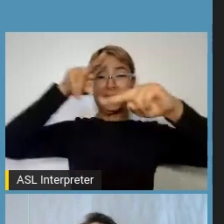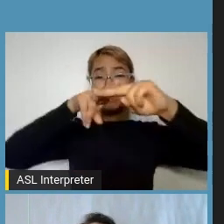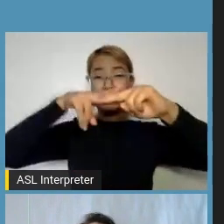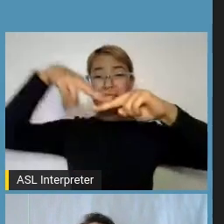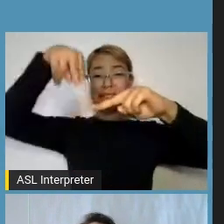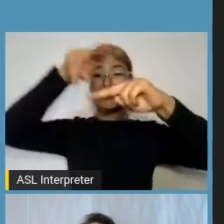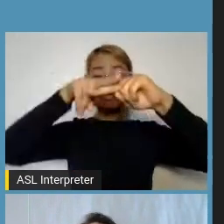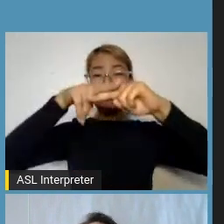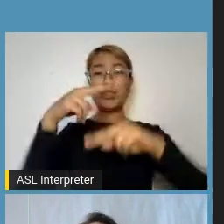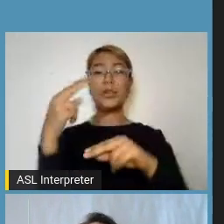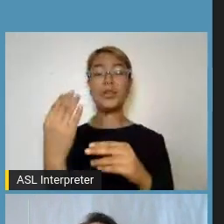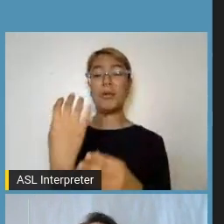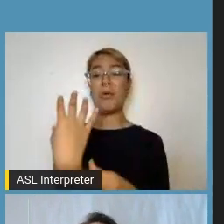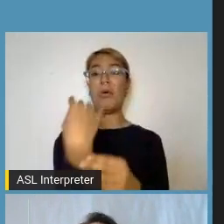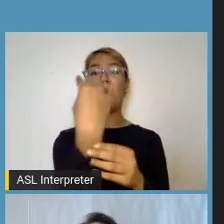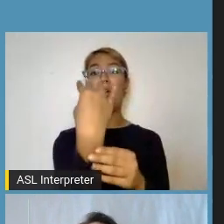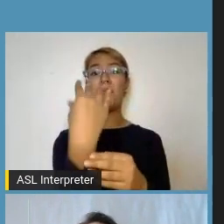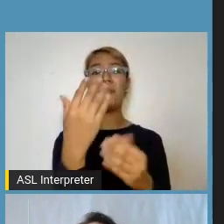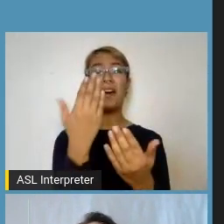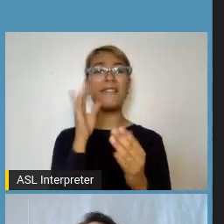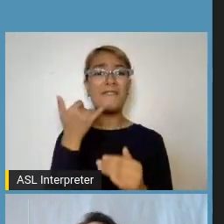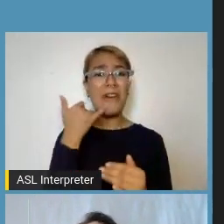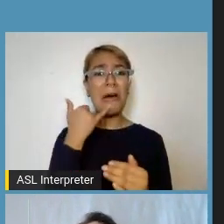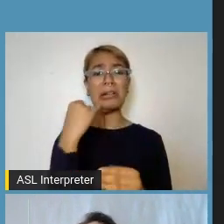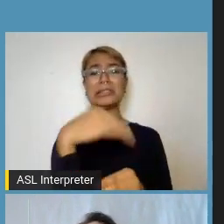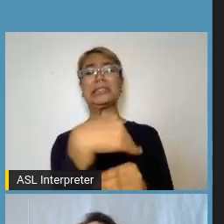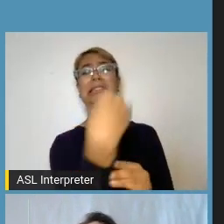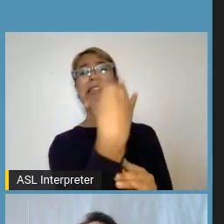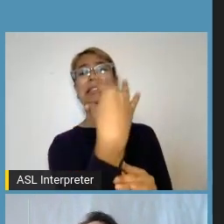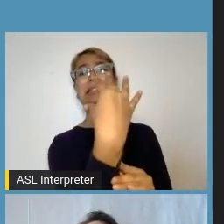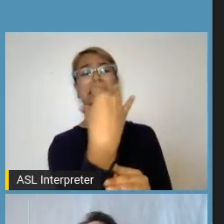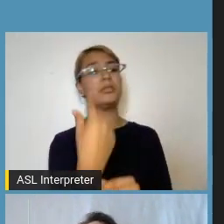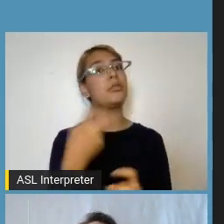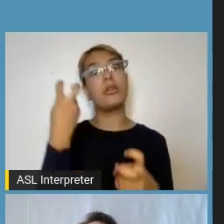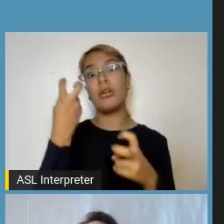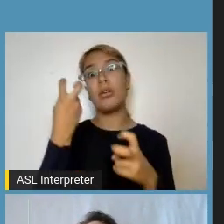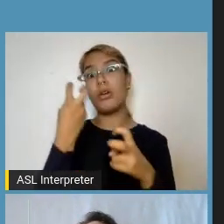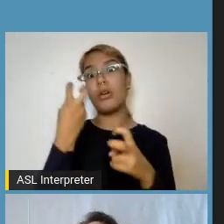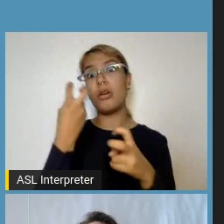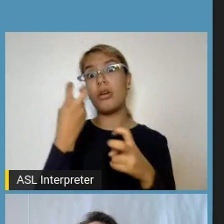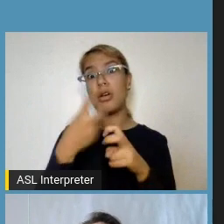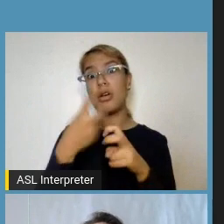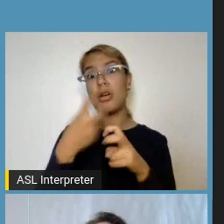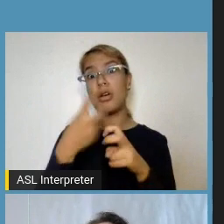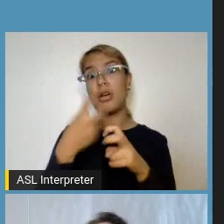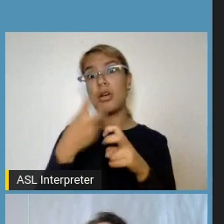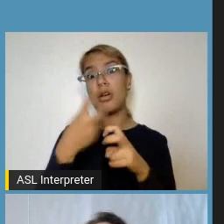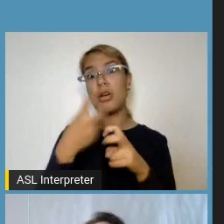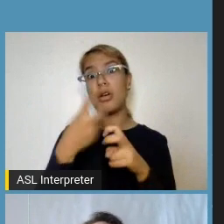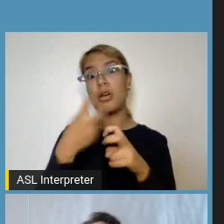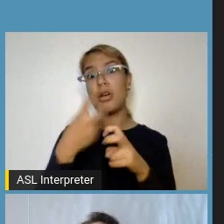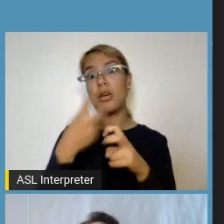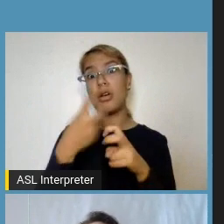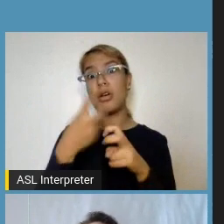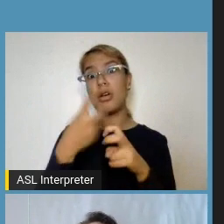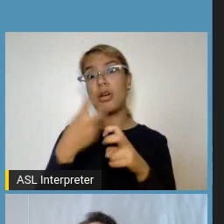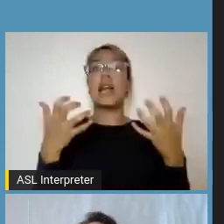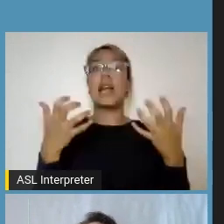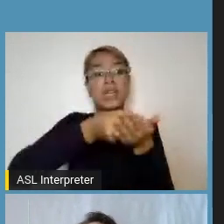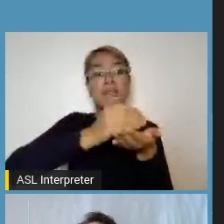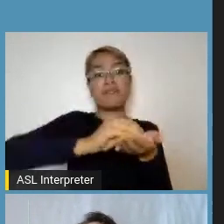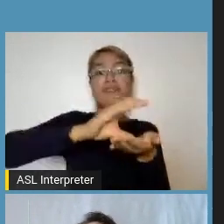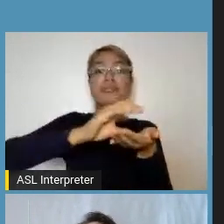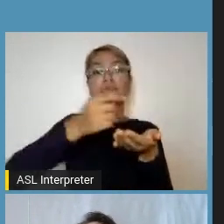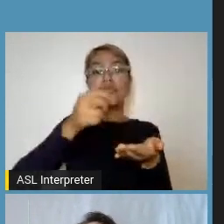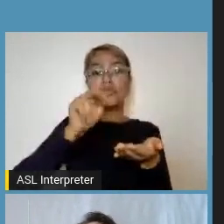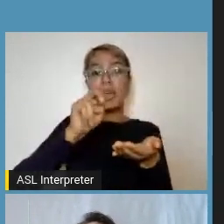an overhead shot. It was a really scrappy time. Thanks to a lot of grant support, we now have tripods and better